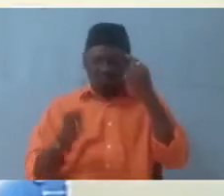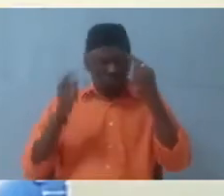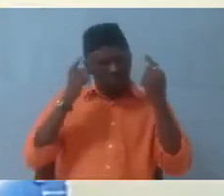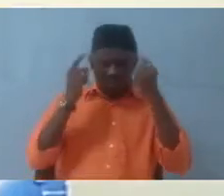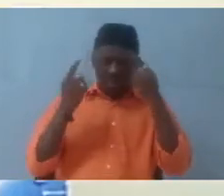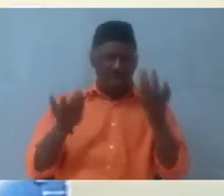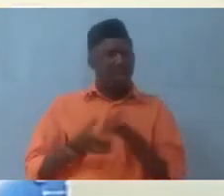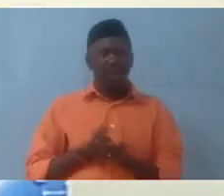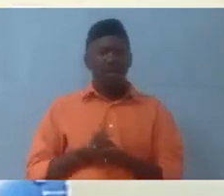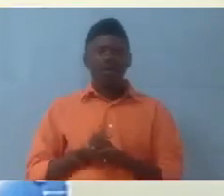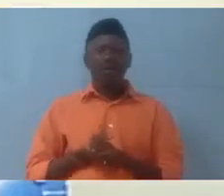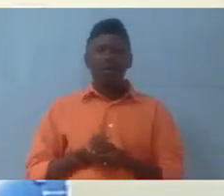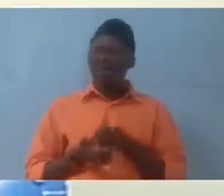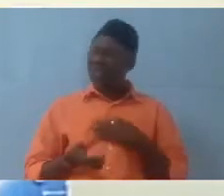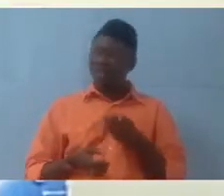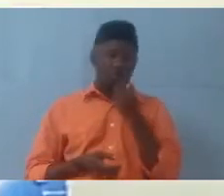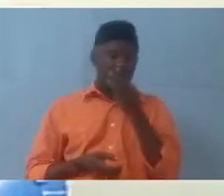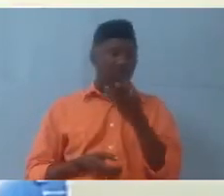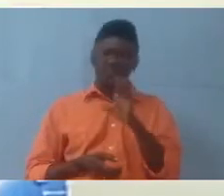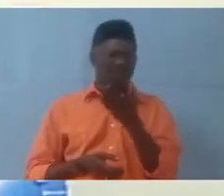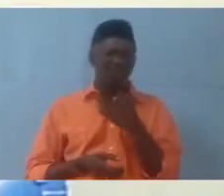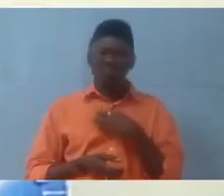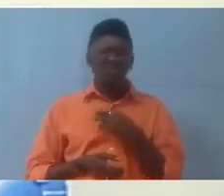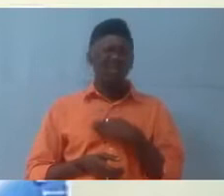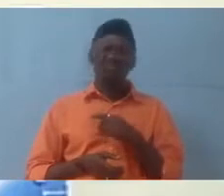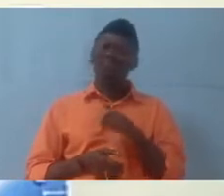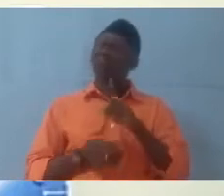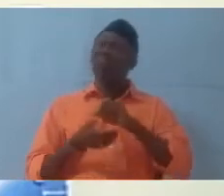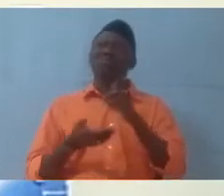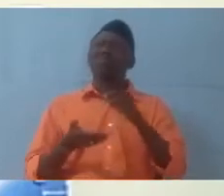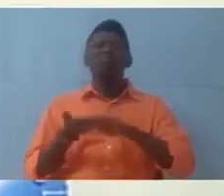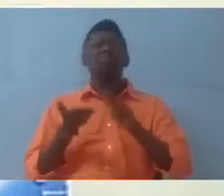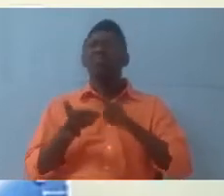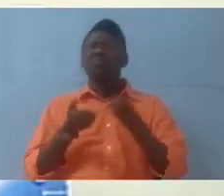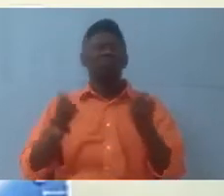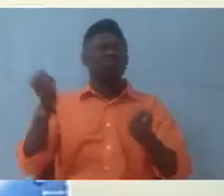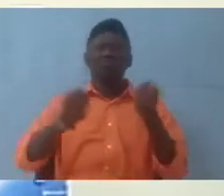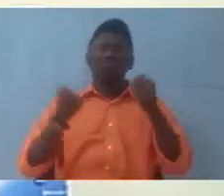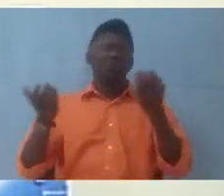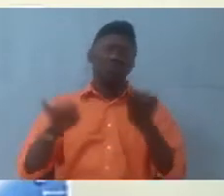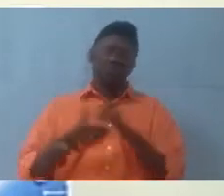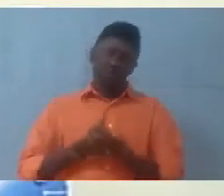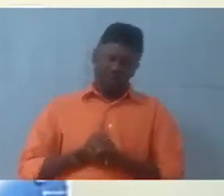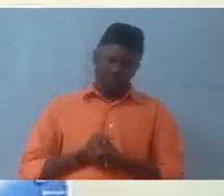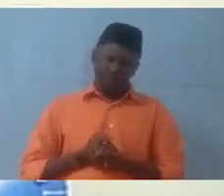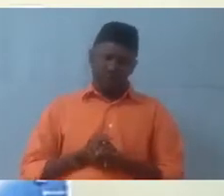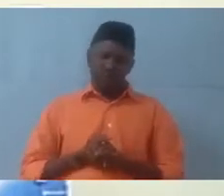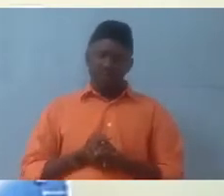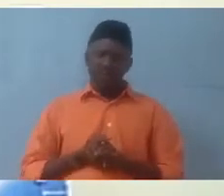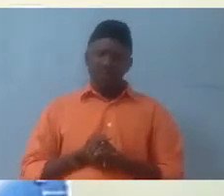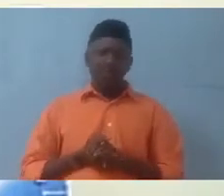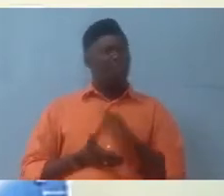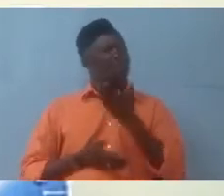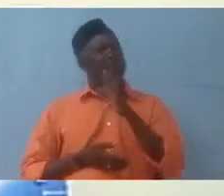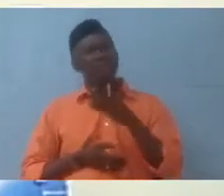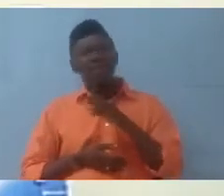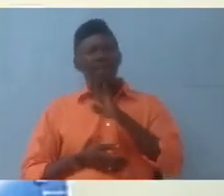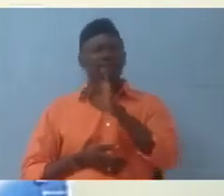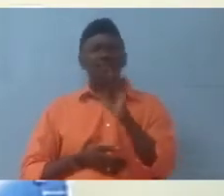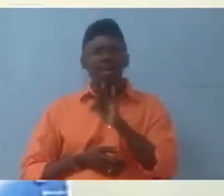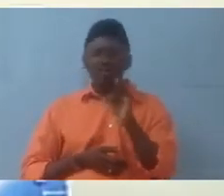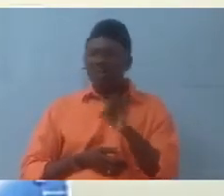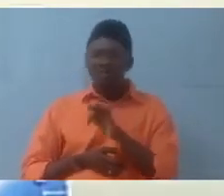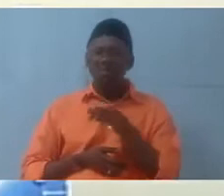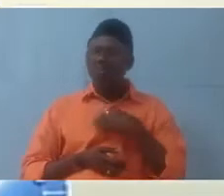ci la leen wax na apana nekk auto bu ne rek and so maybe they were just worried because of the fact that they were scared of what might